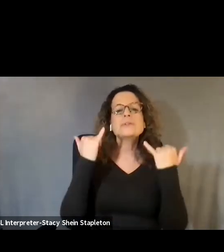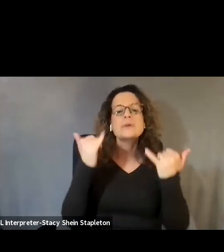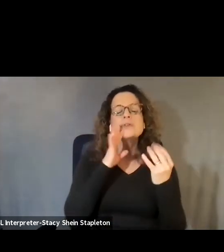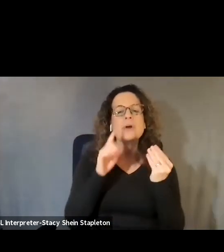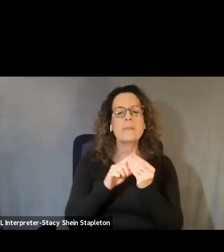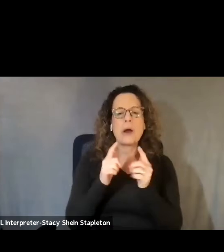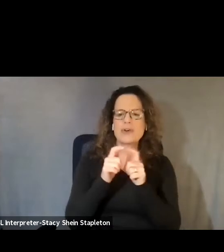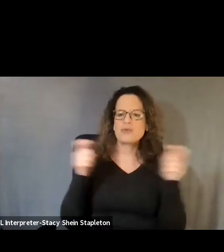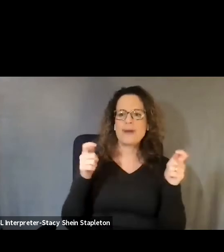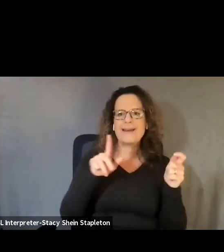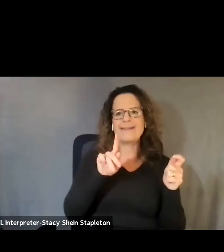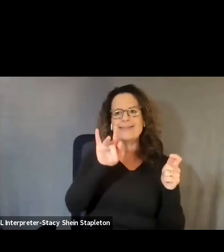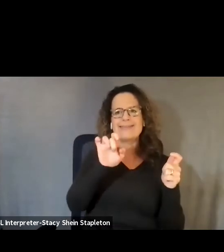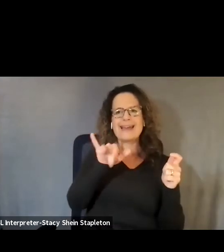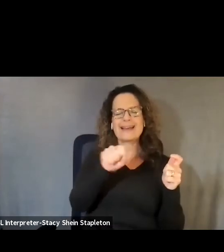Lakes.